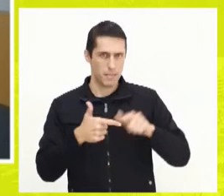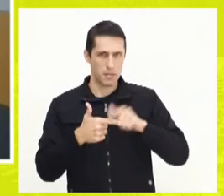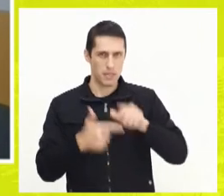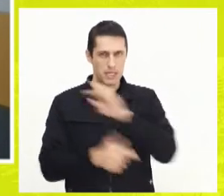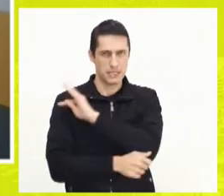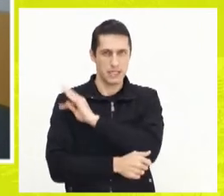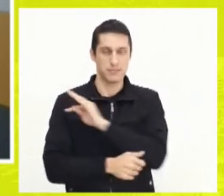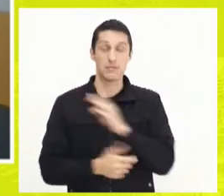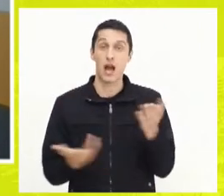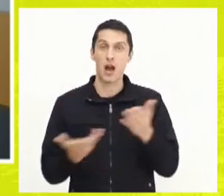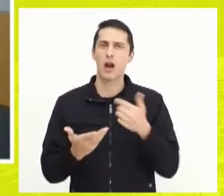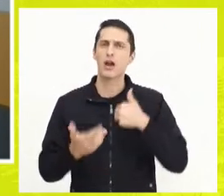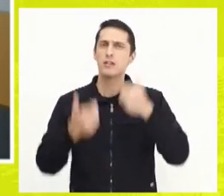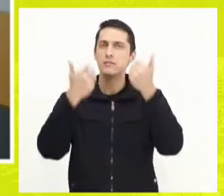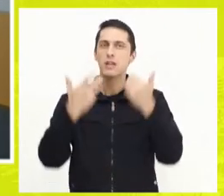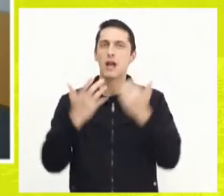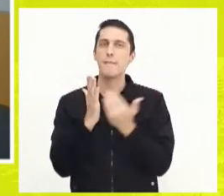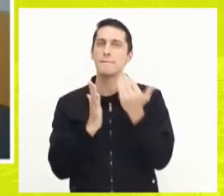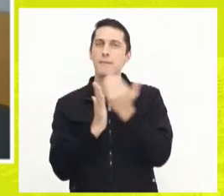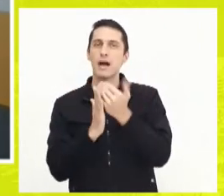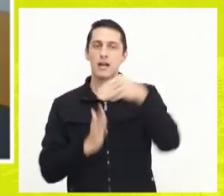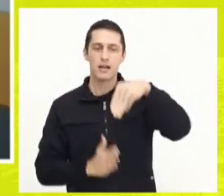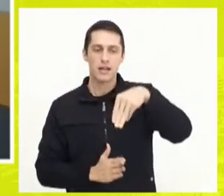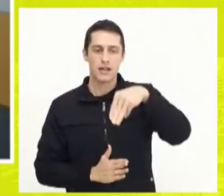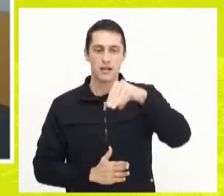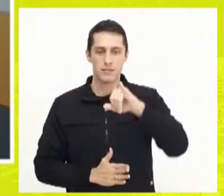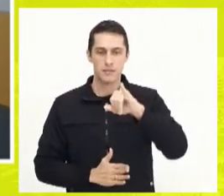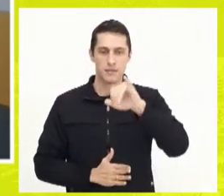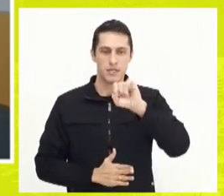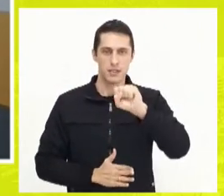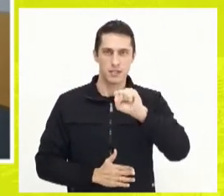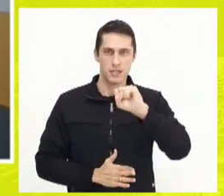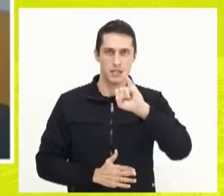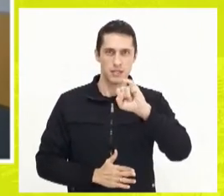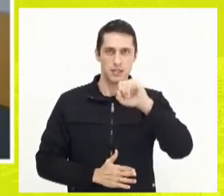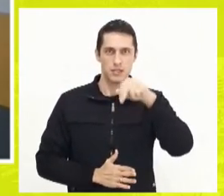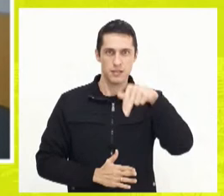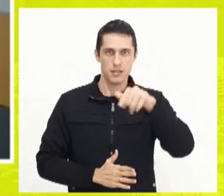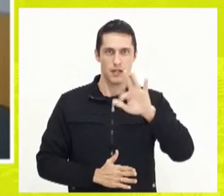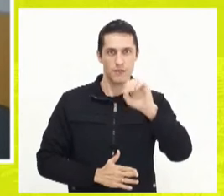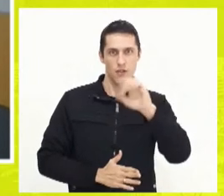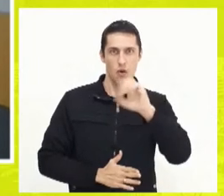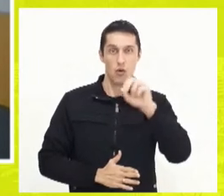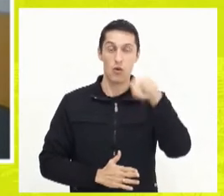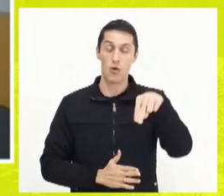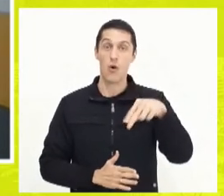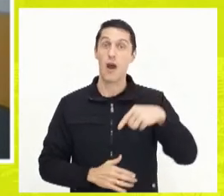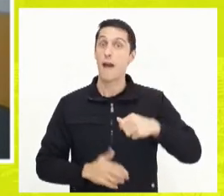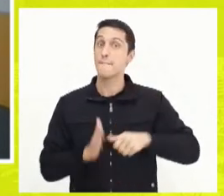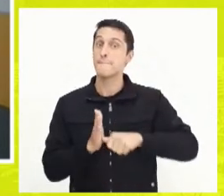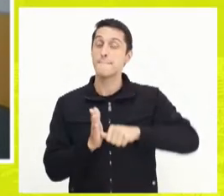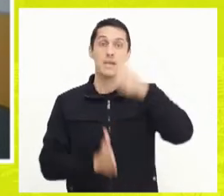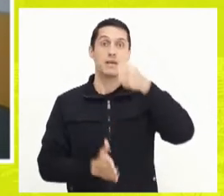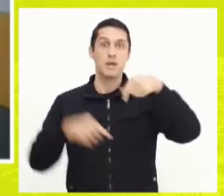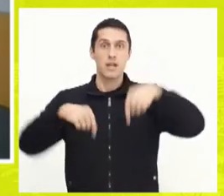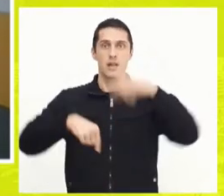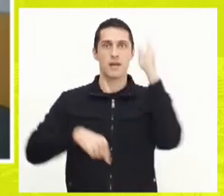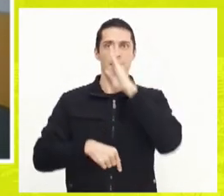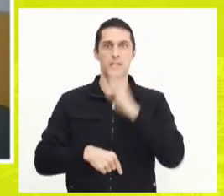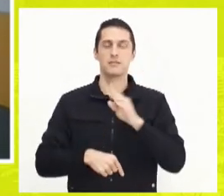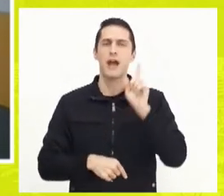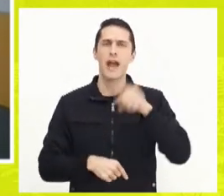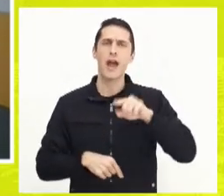well meanwhile let me tell you a little about miss symforcon this is the first time it's been held in brazil miss